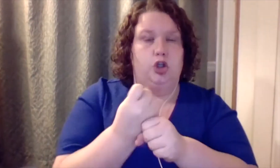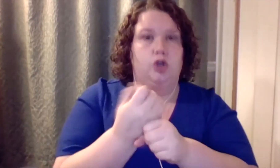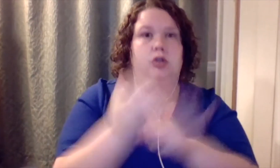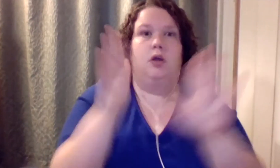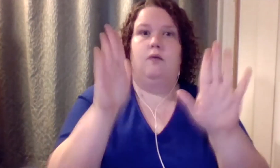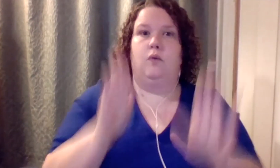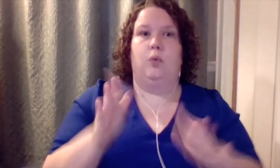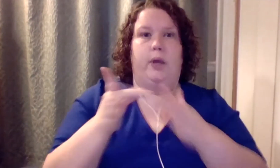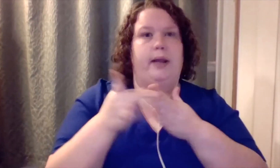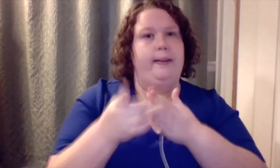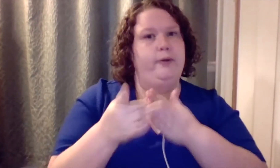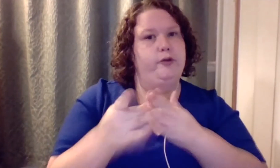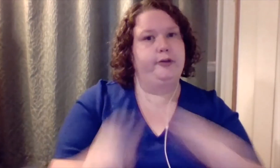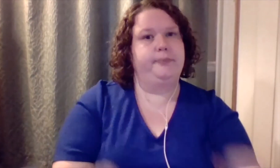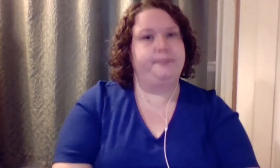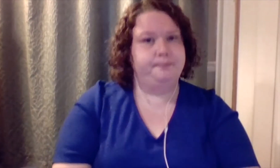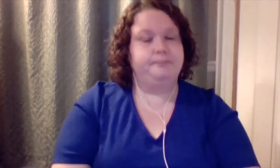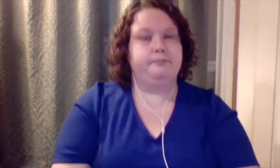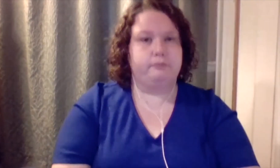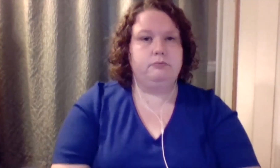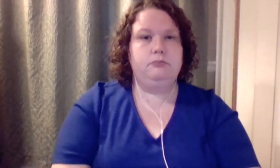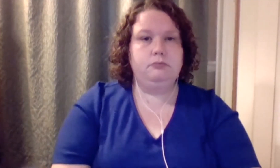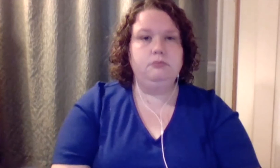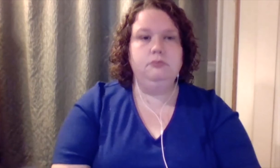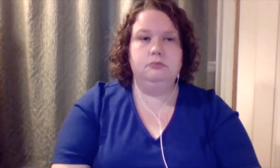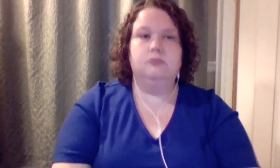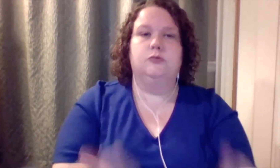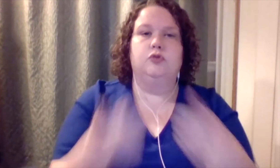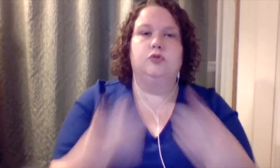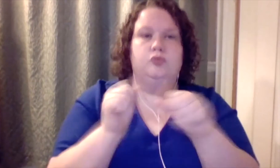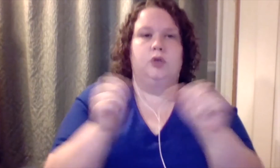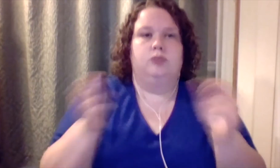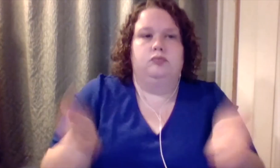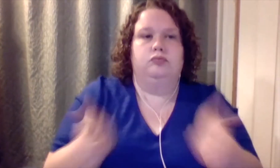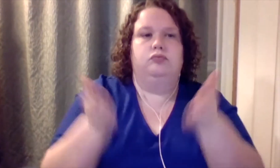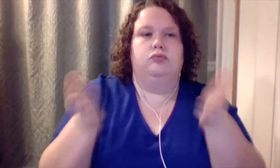then, trying to maintain that community.